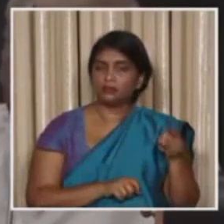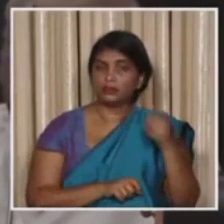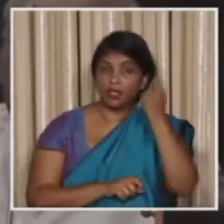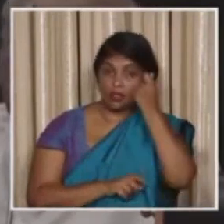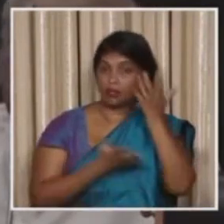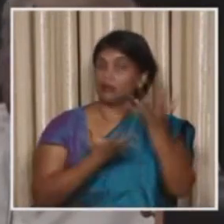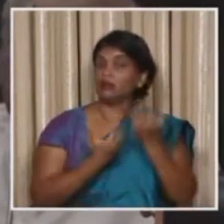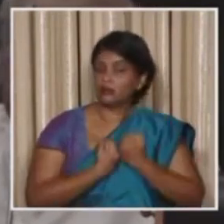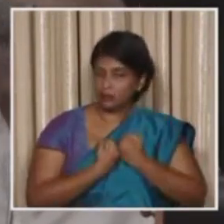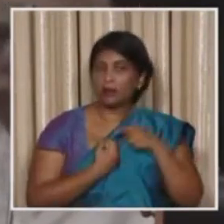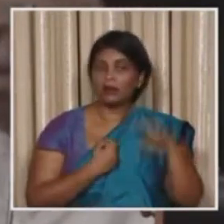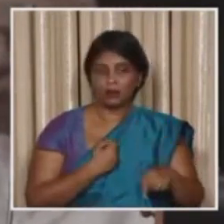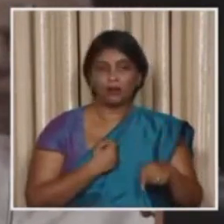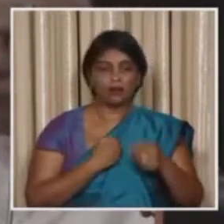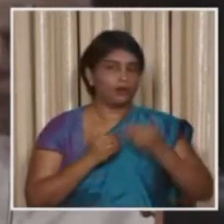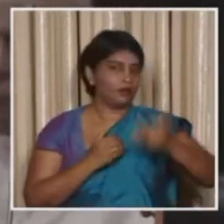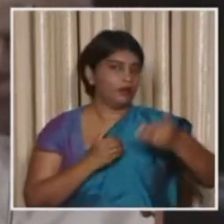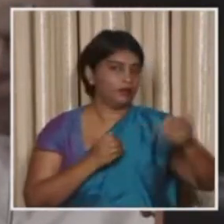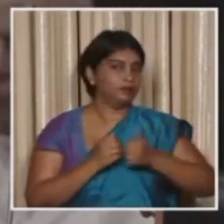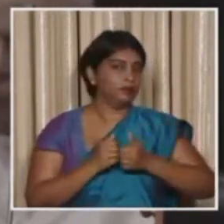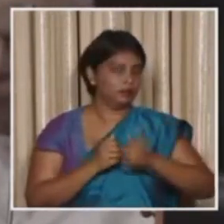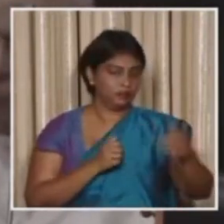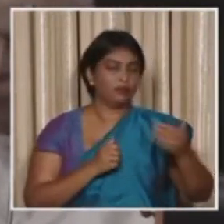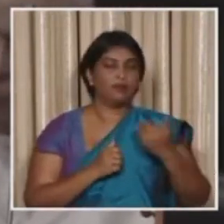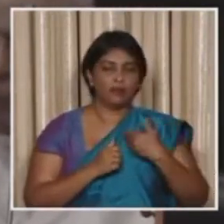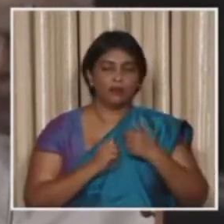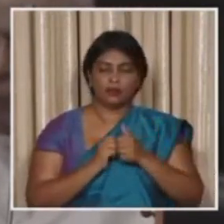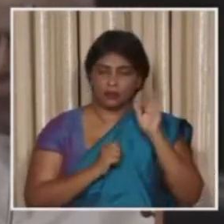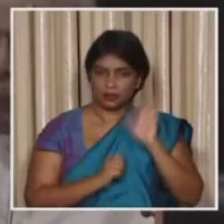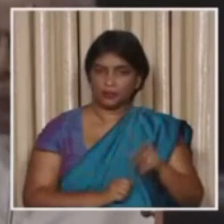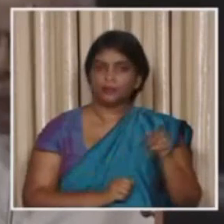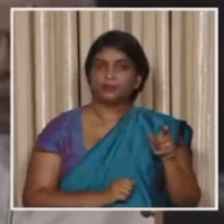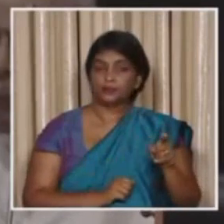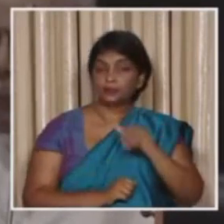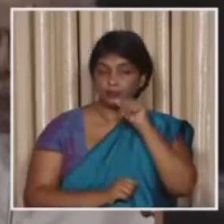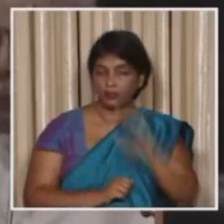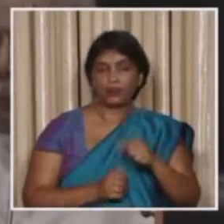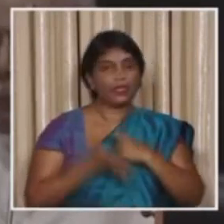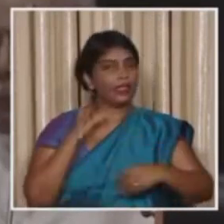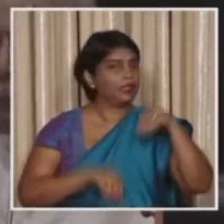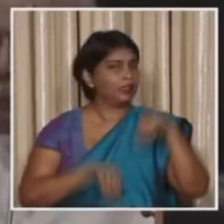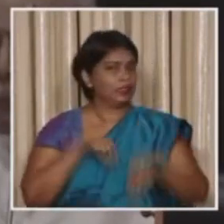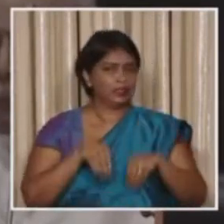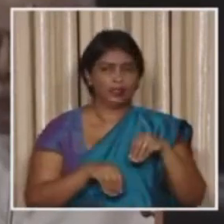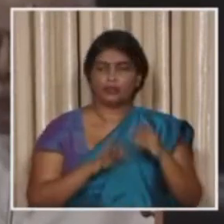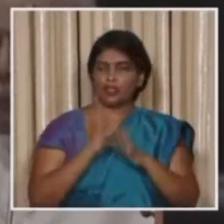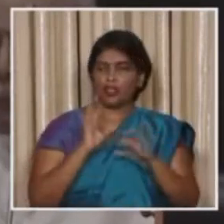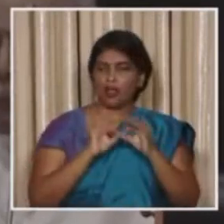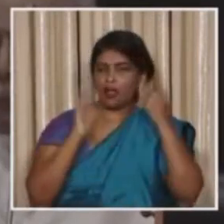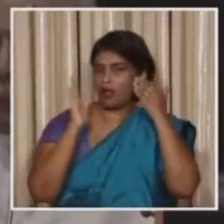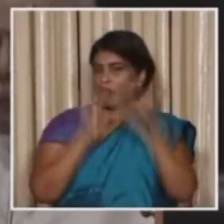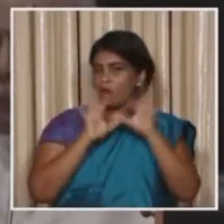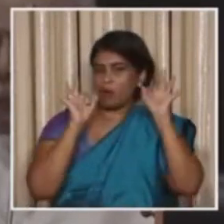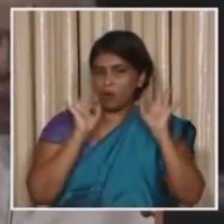Speaker, it's my sincere intention to progress without any political motivation, addressing the issues faced by the Tamil